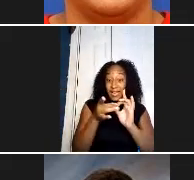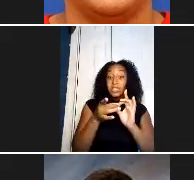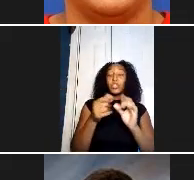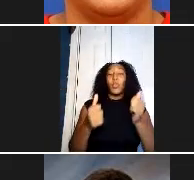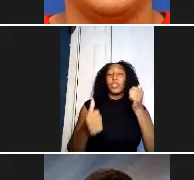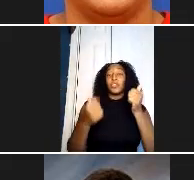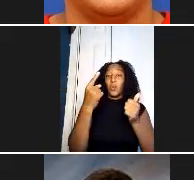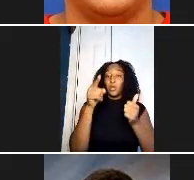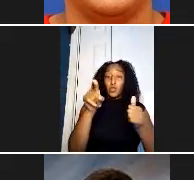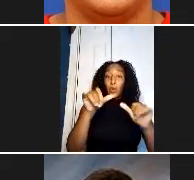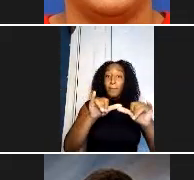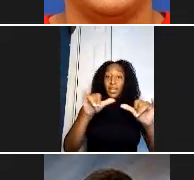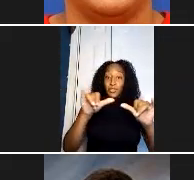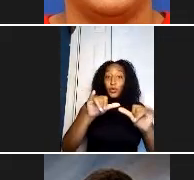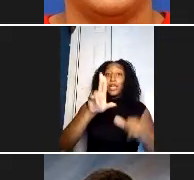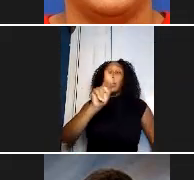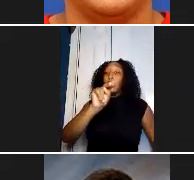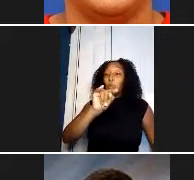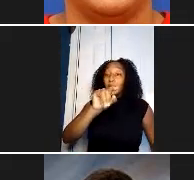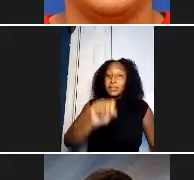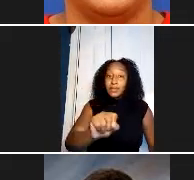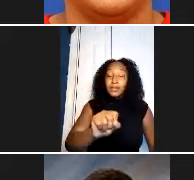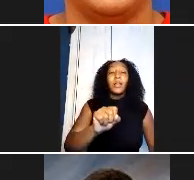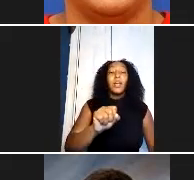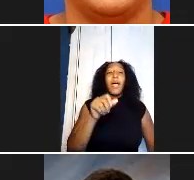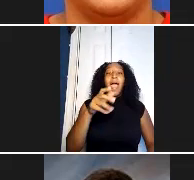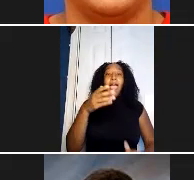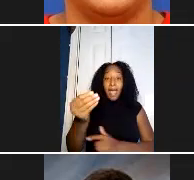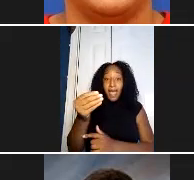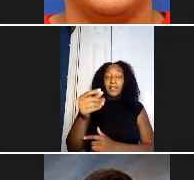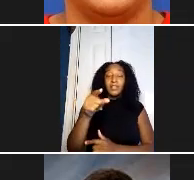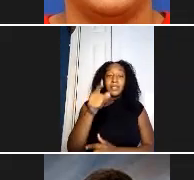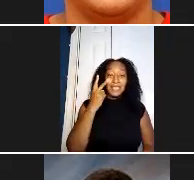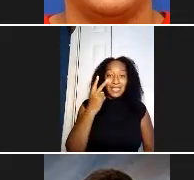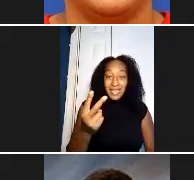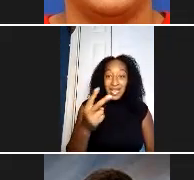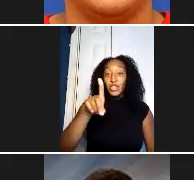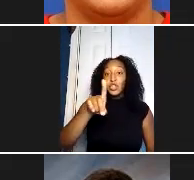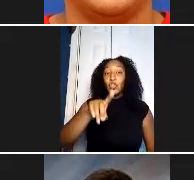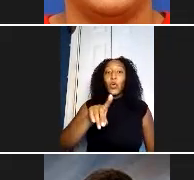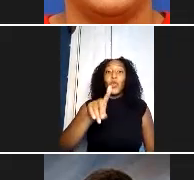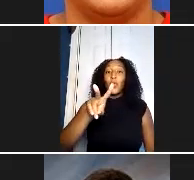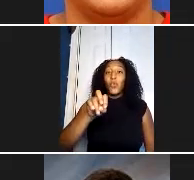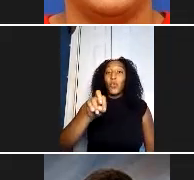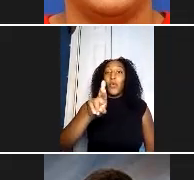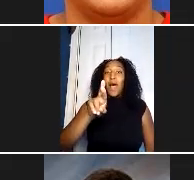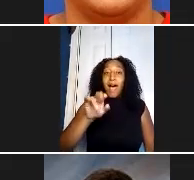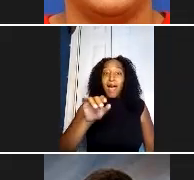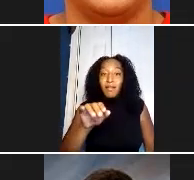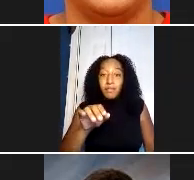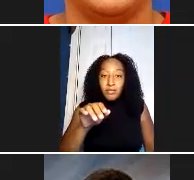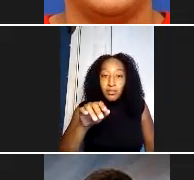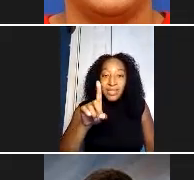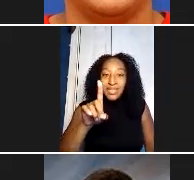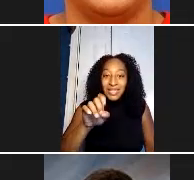have to make sure you show your work. This deals with derived properties, and that's one of the things also on Wednesday that I'll be focusing on. So by